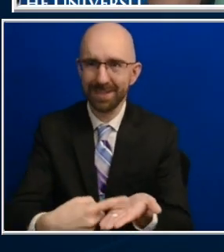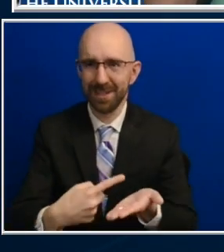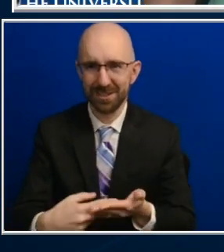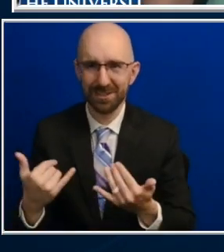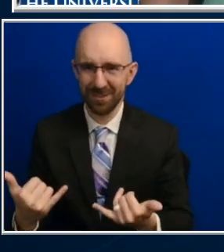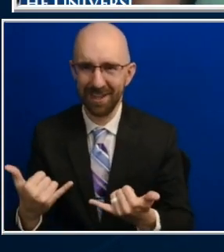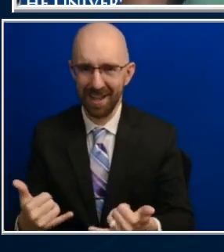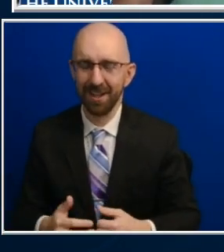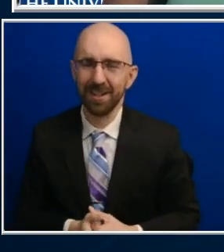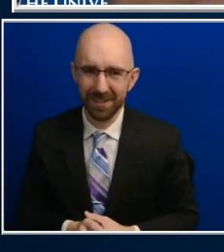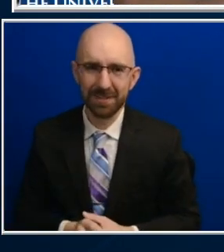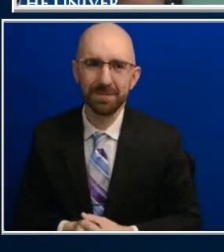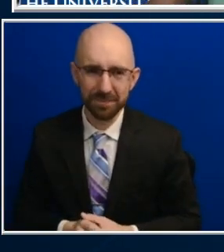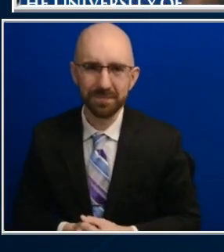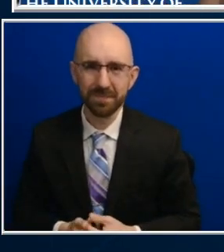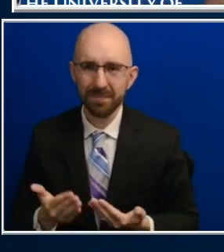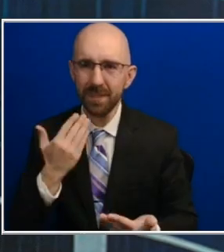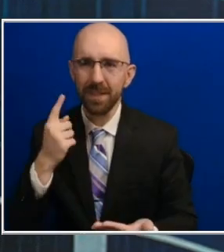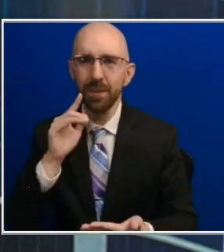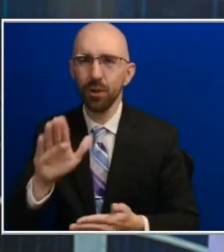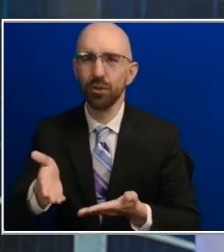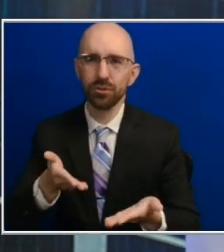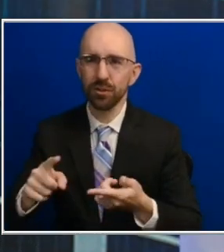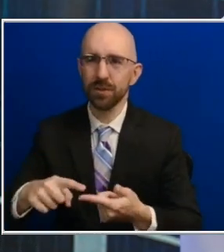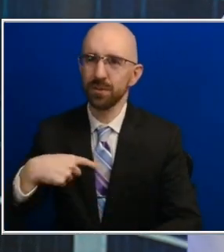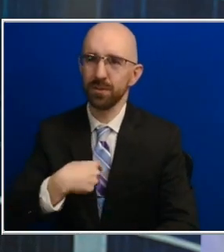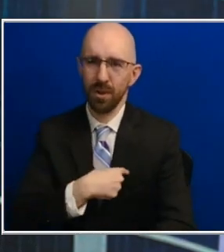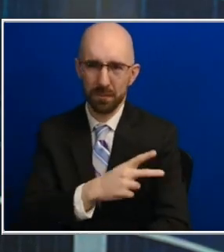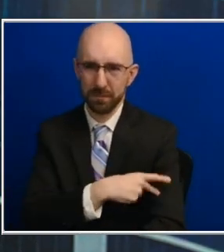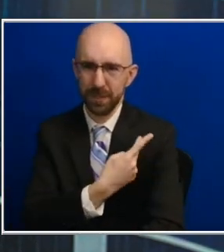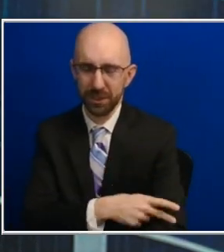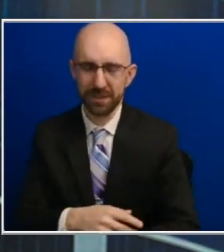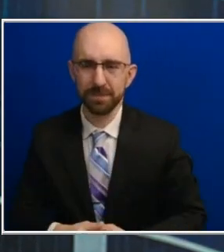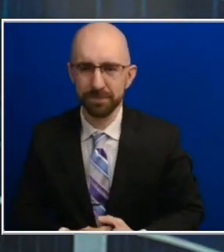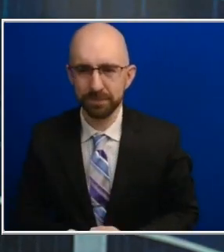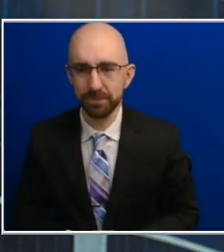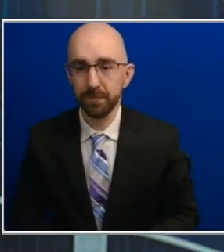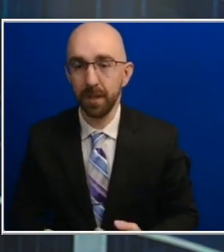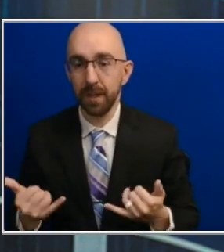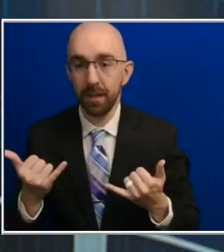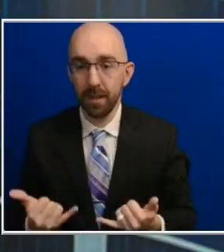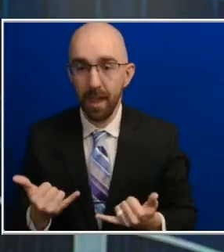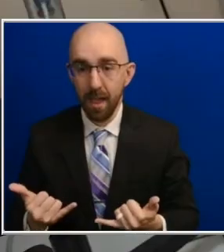community and our patients. Thanks. Thank you. Now to today's main